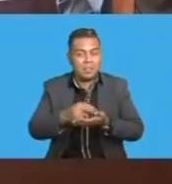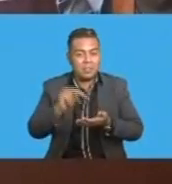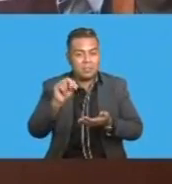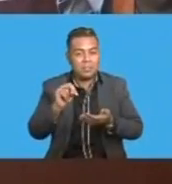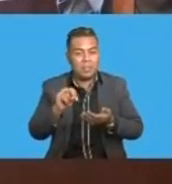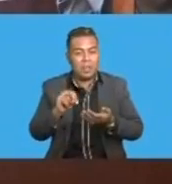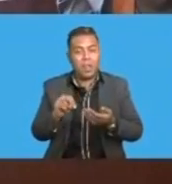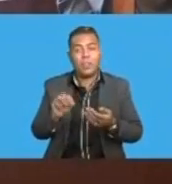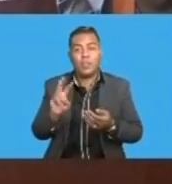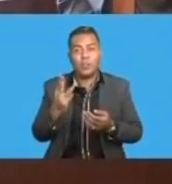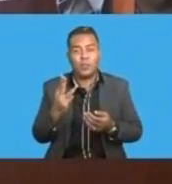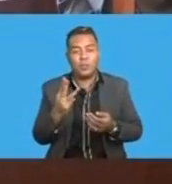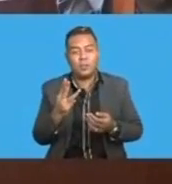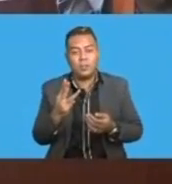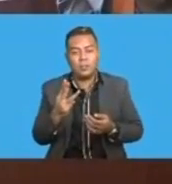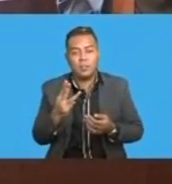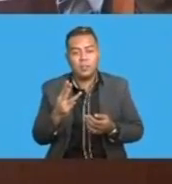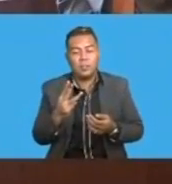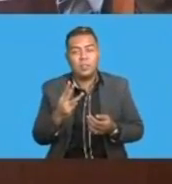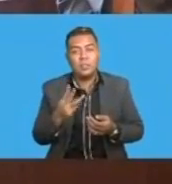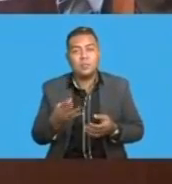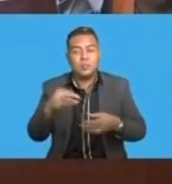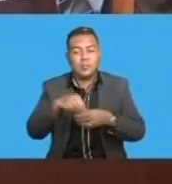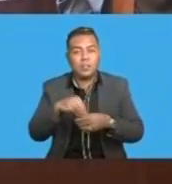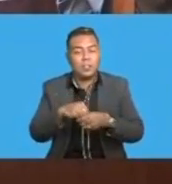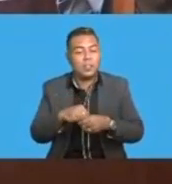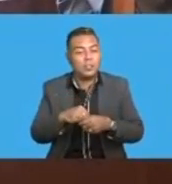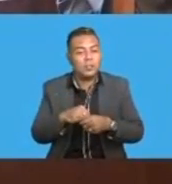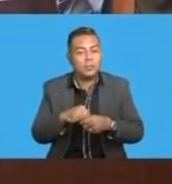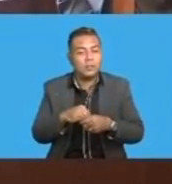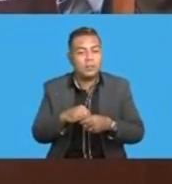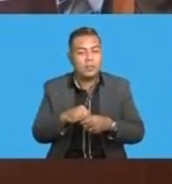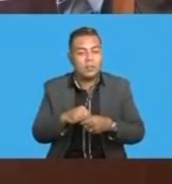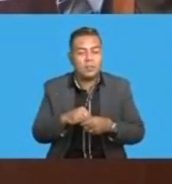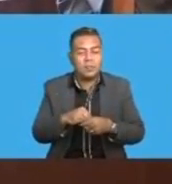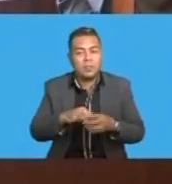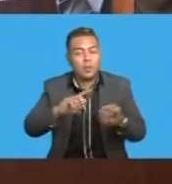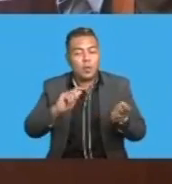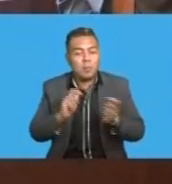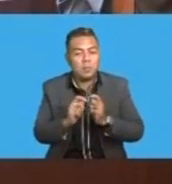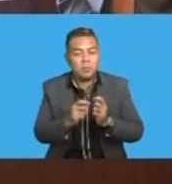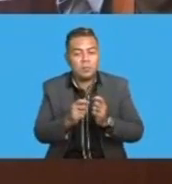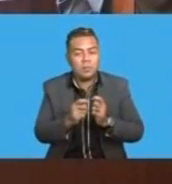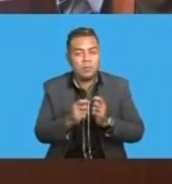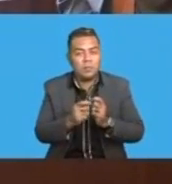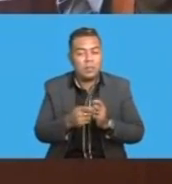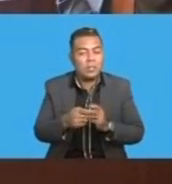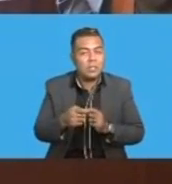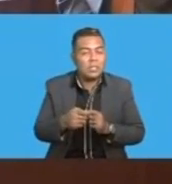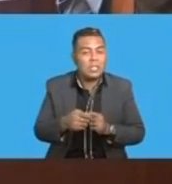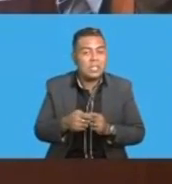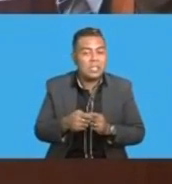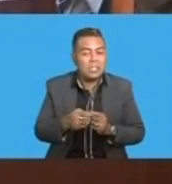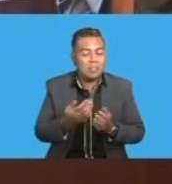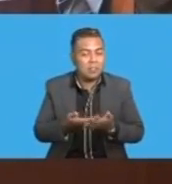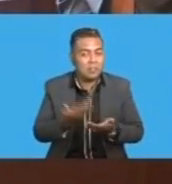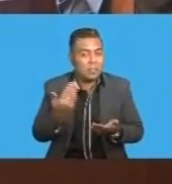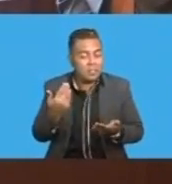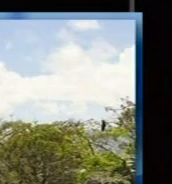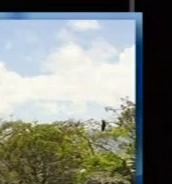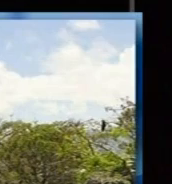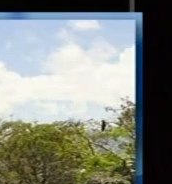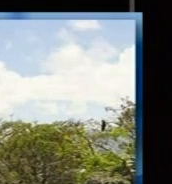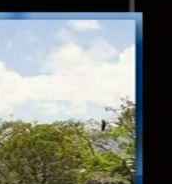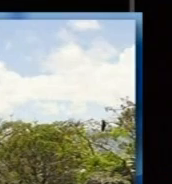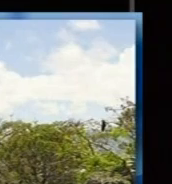one basically is putting in the Judicial Services Commission. There's an omission, there was an error in that. It said Judicial Service Commission.